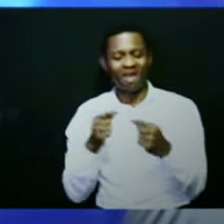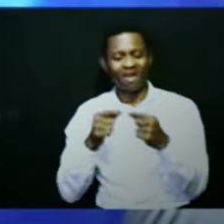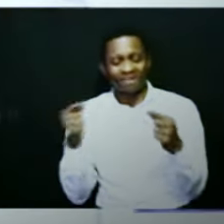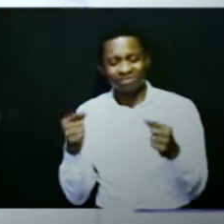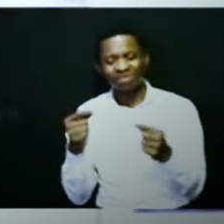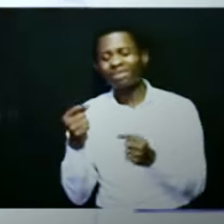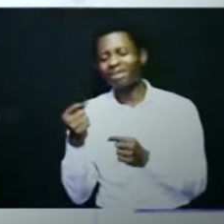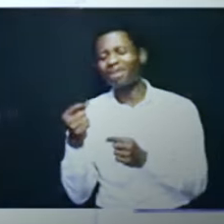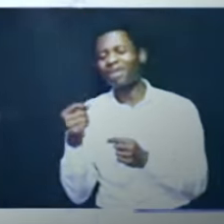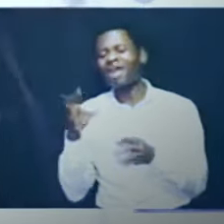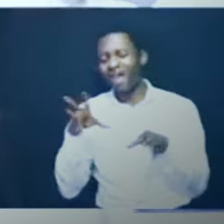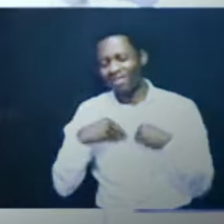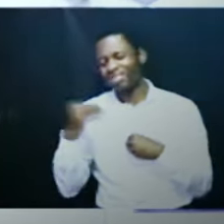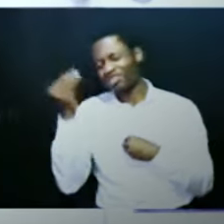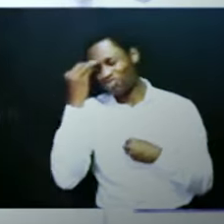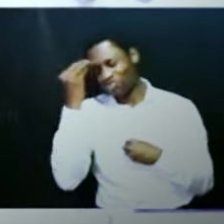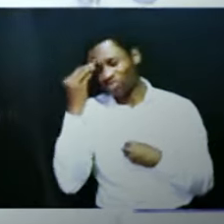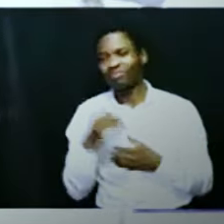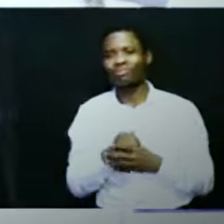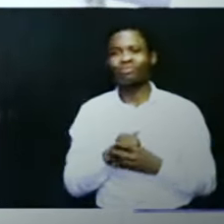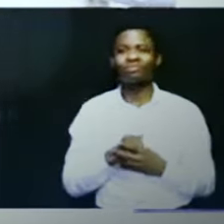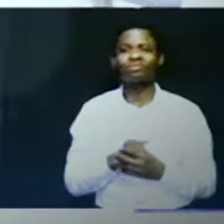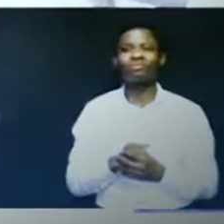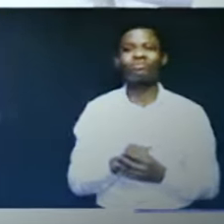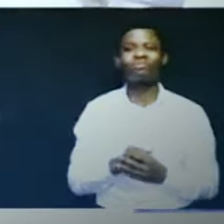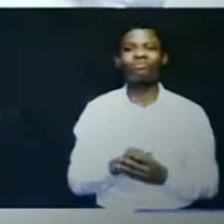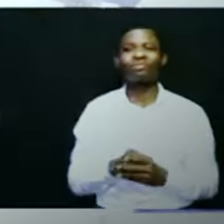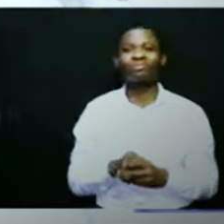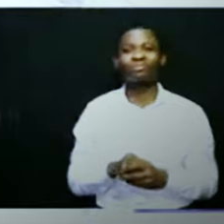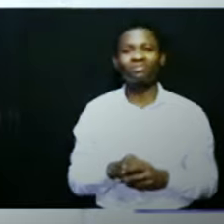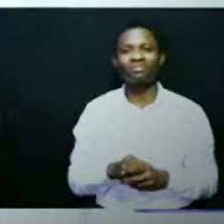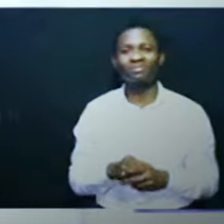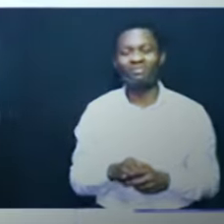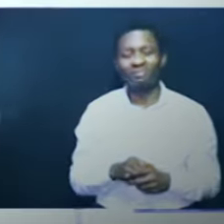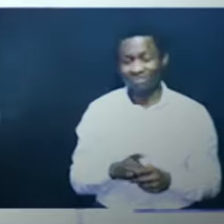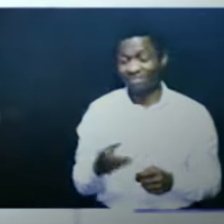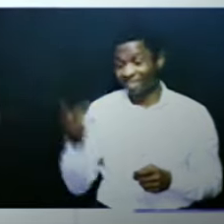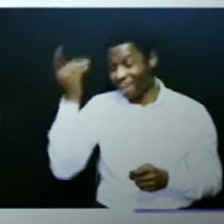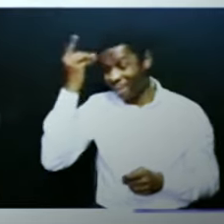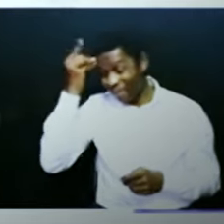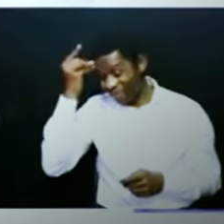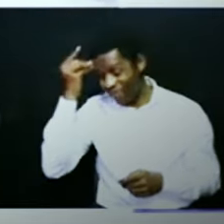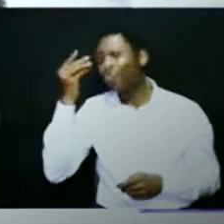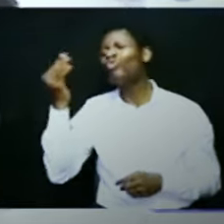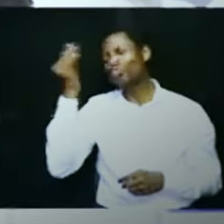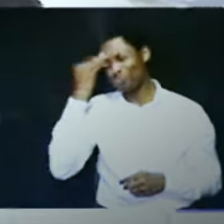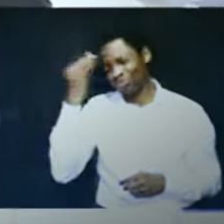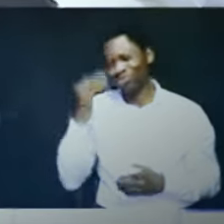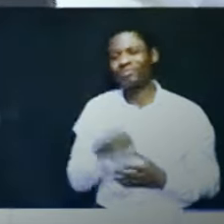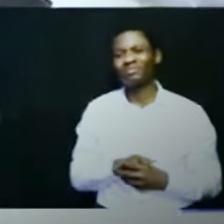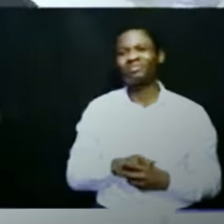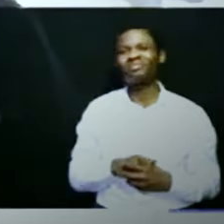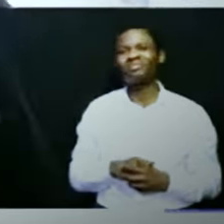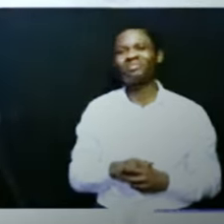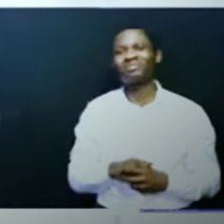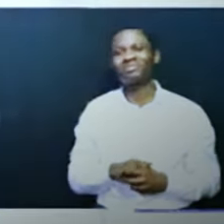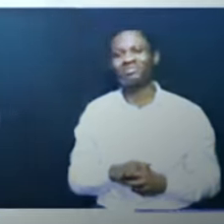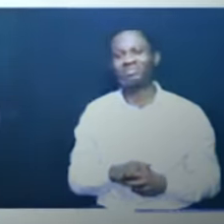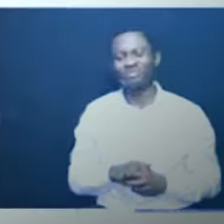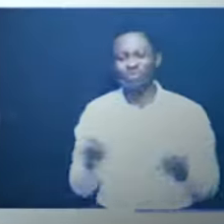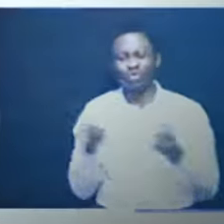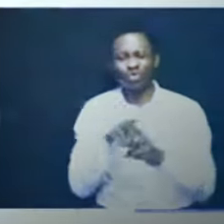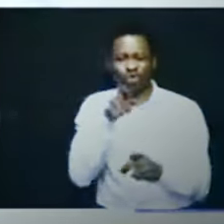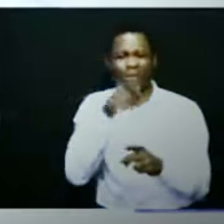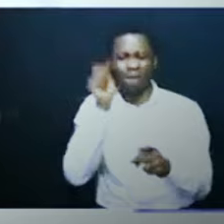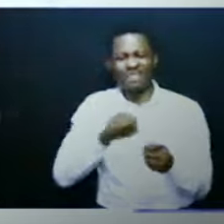concede. Na ya tamfumpo. Even demons, they are aware. And so you have to change